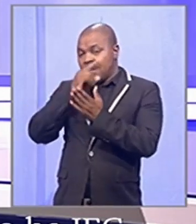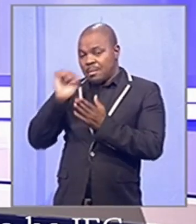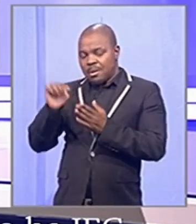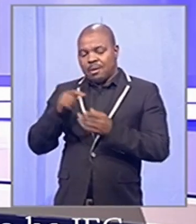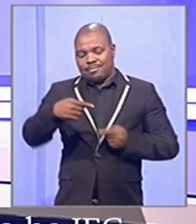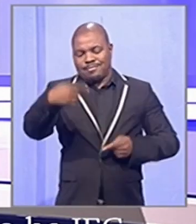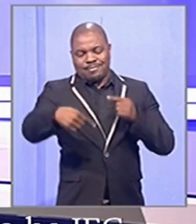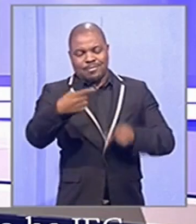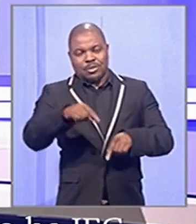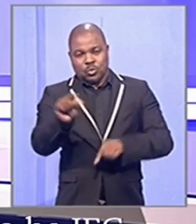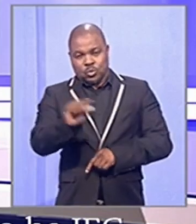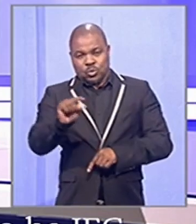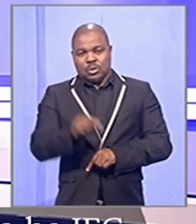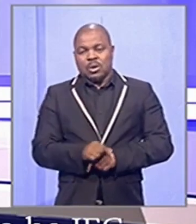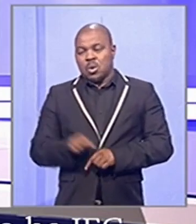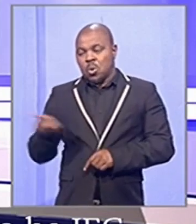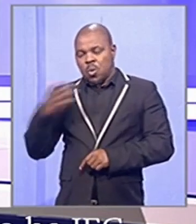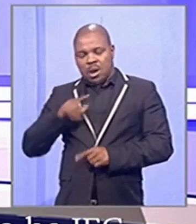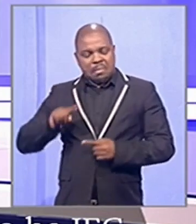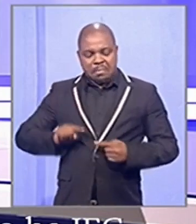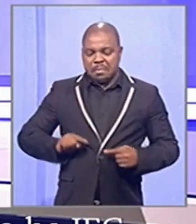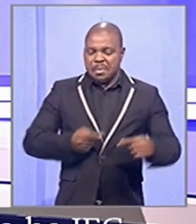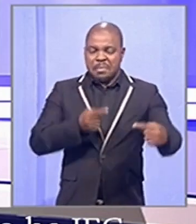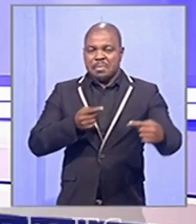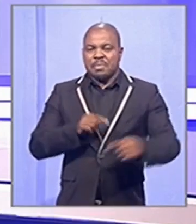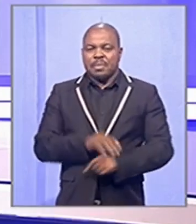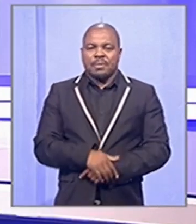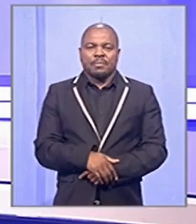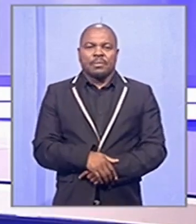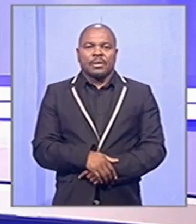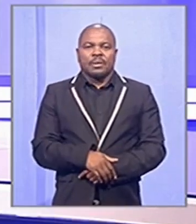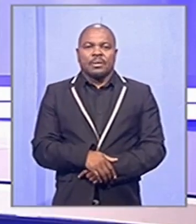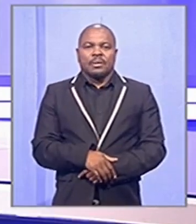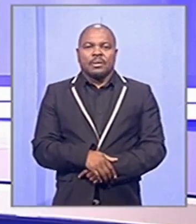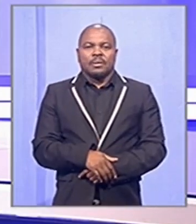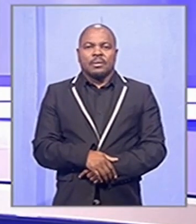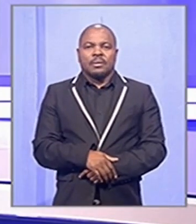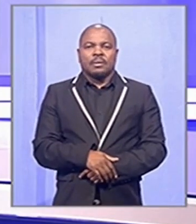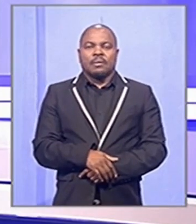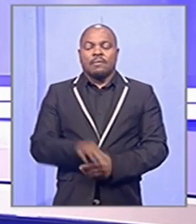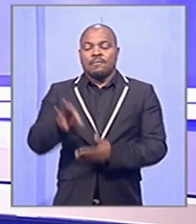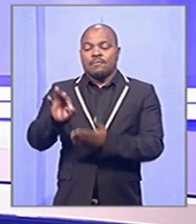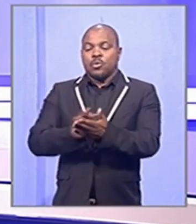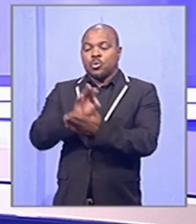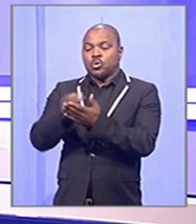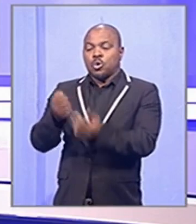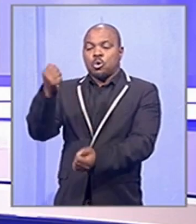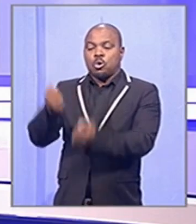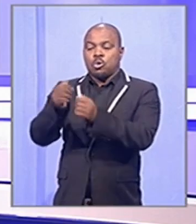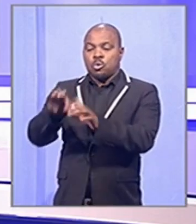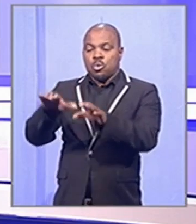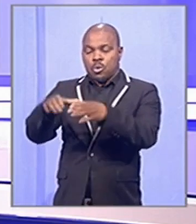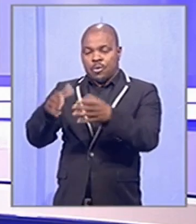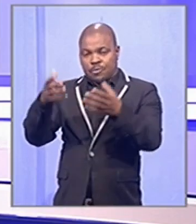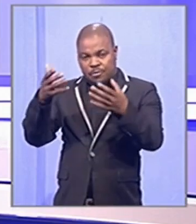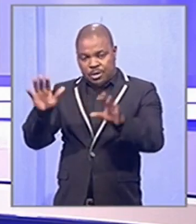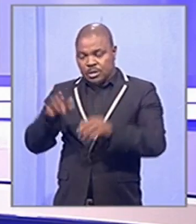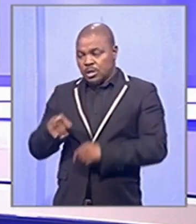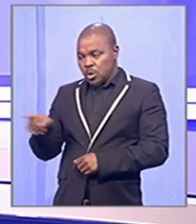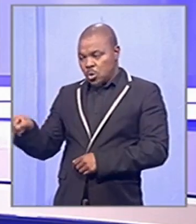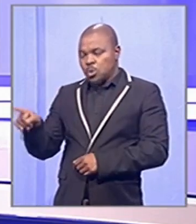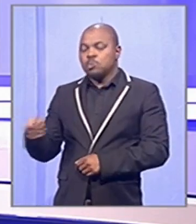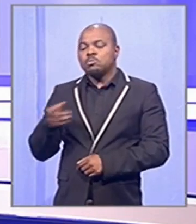wa naha Jacob Zuma lenaneng la bakgethi ba mokga bo atamela o lohotha ho bophephetsa.